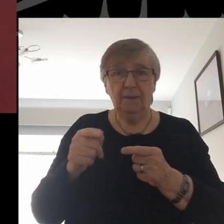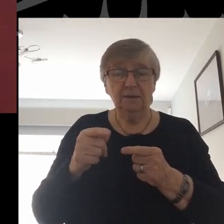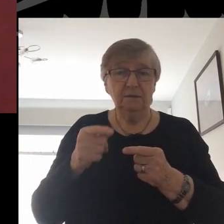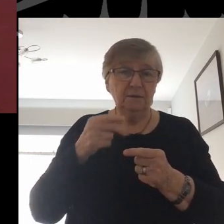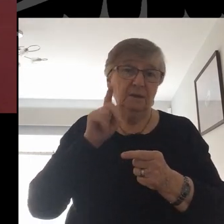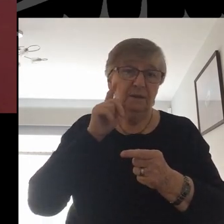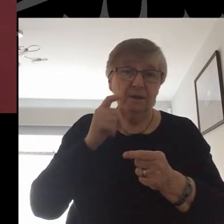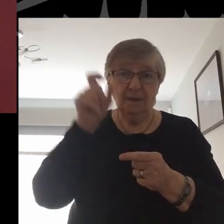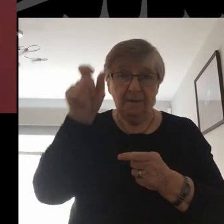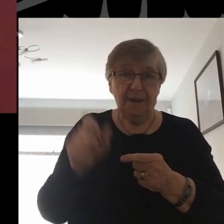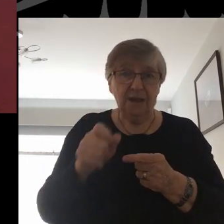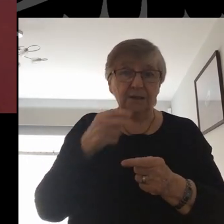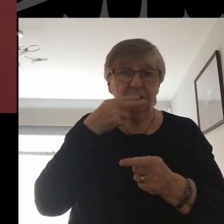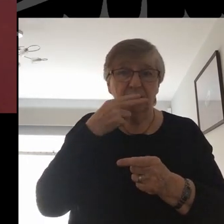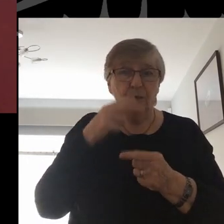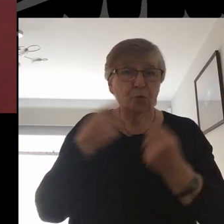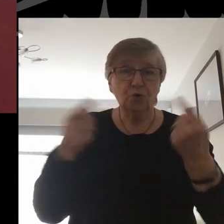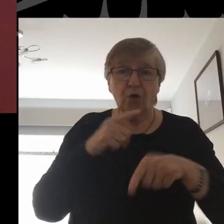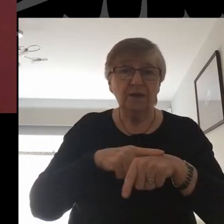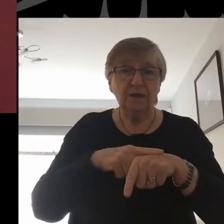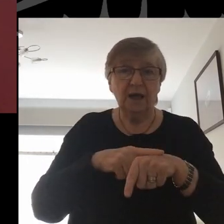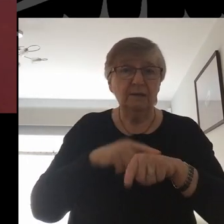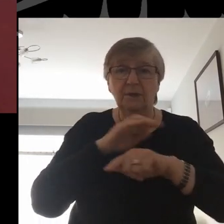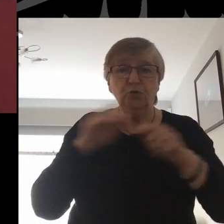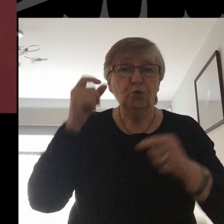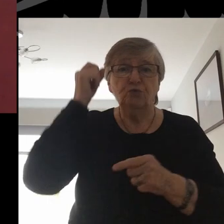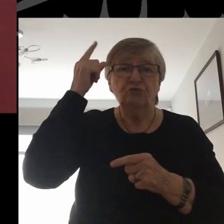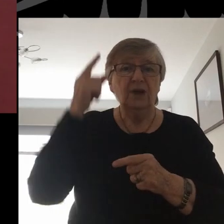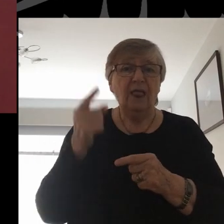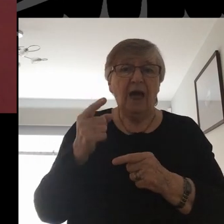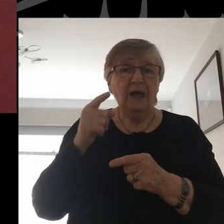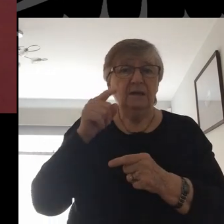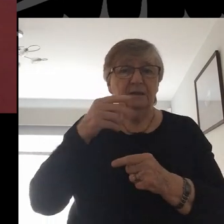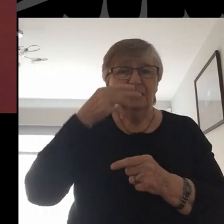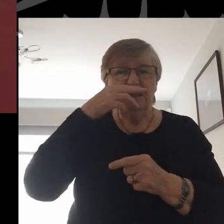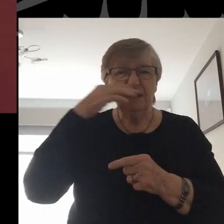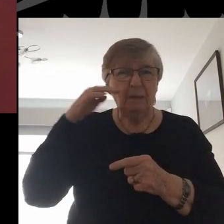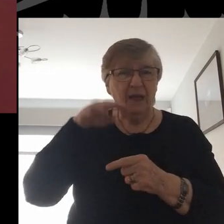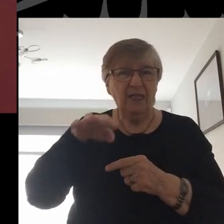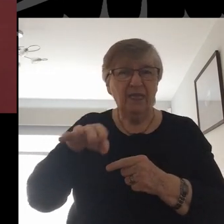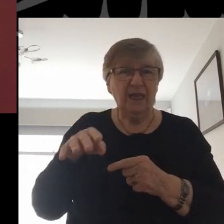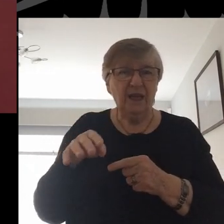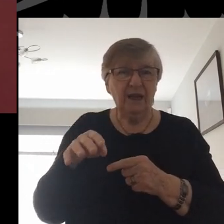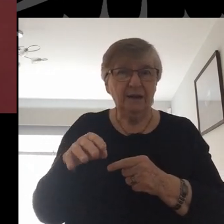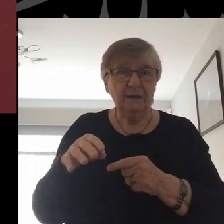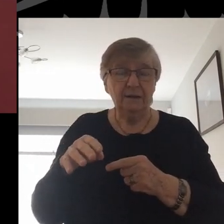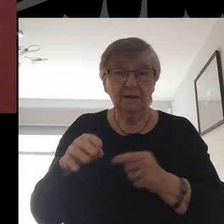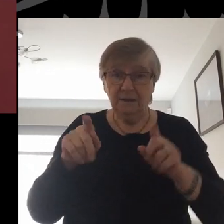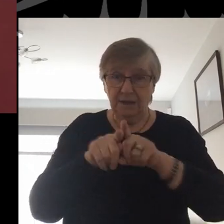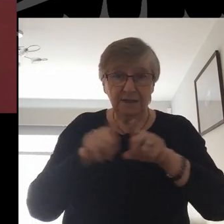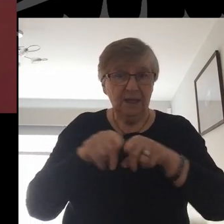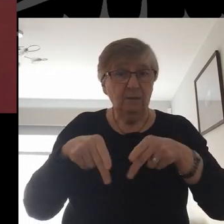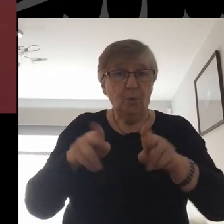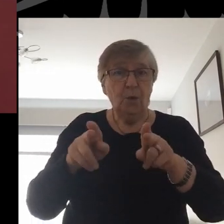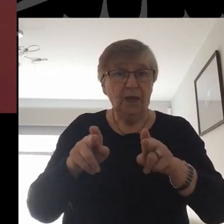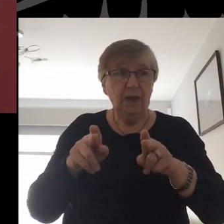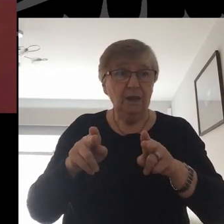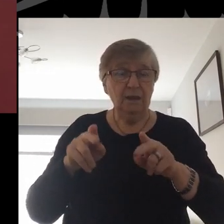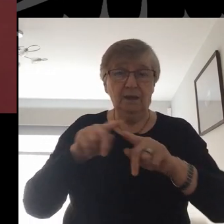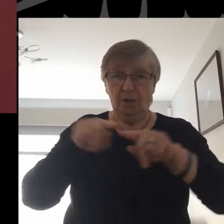well, it's around them all the time. And so they've been kind of desensitized. Now, in the same way, we've